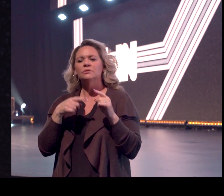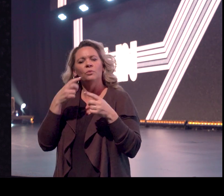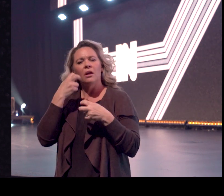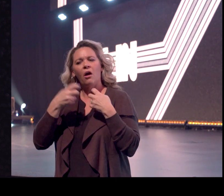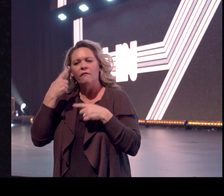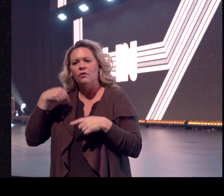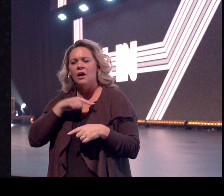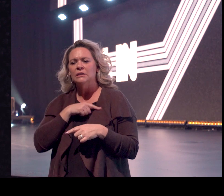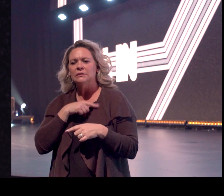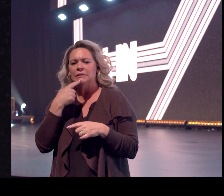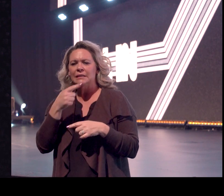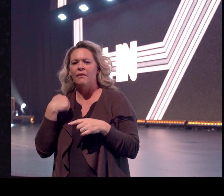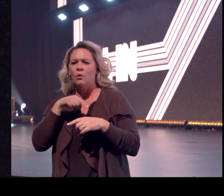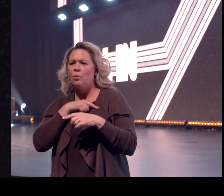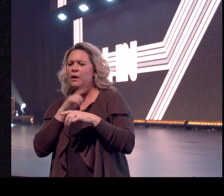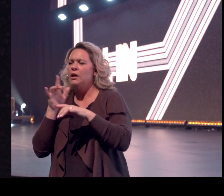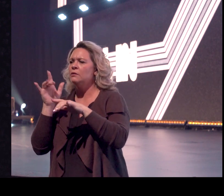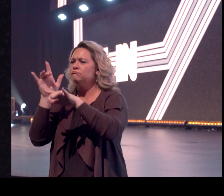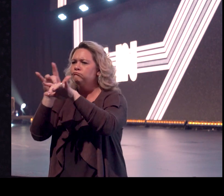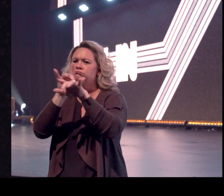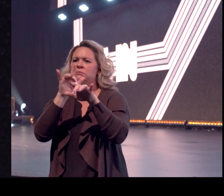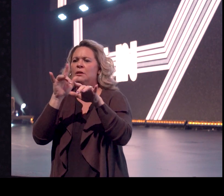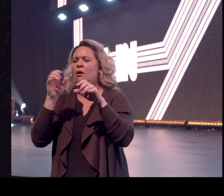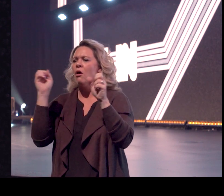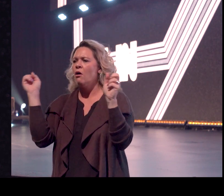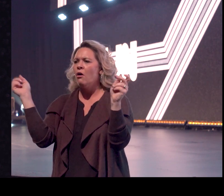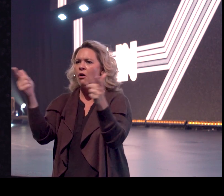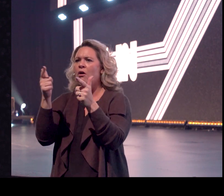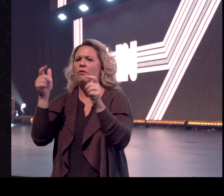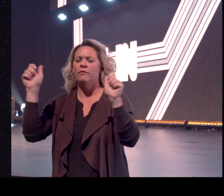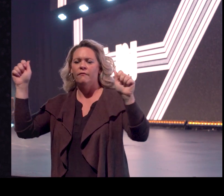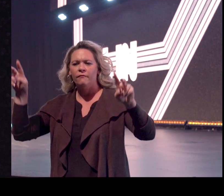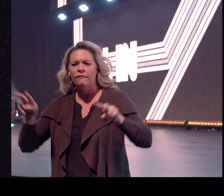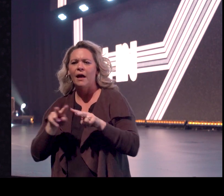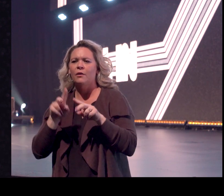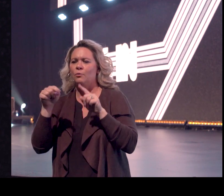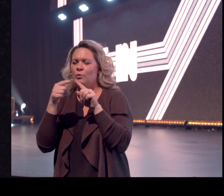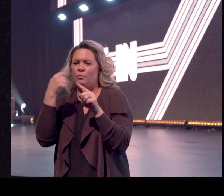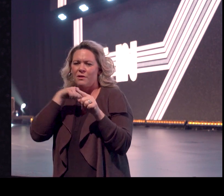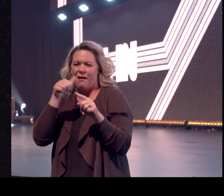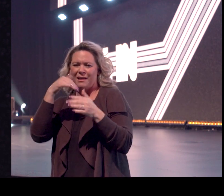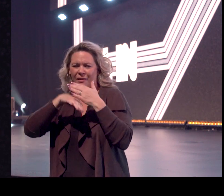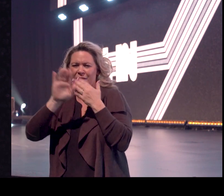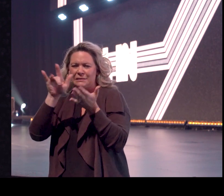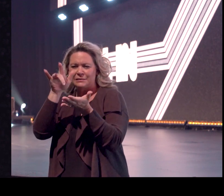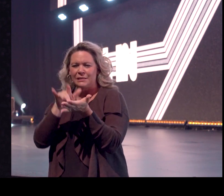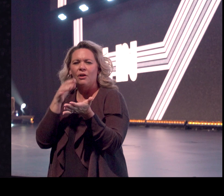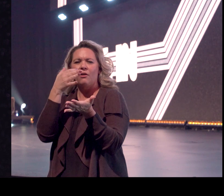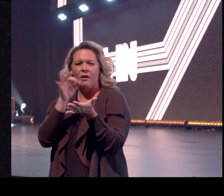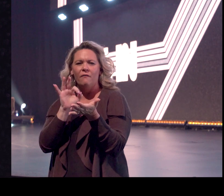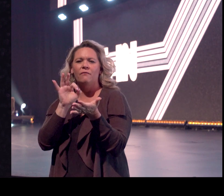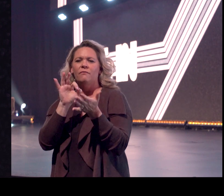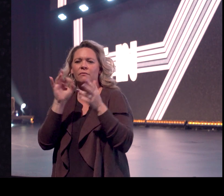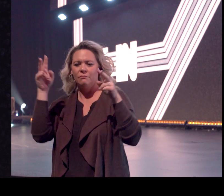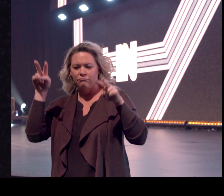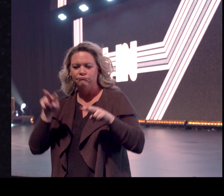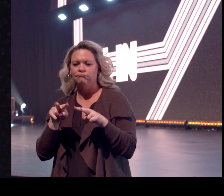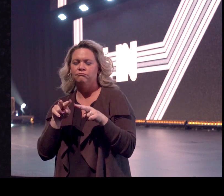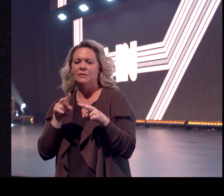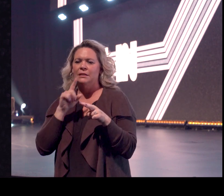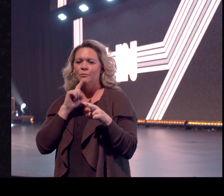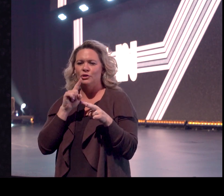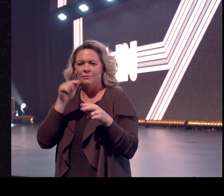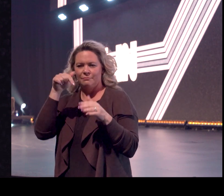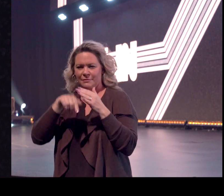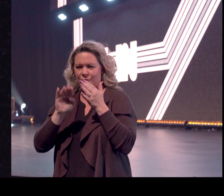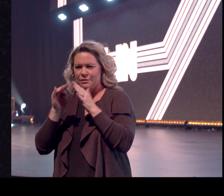that it's really hard for us to say that we're reaching our entire valley for Jesus when we're not at the center of our city, at the heart of our